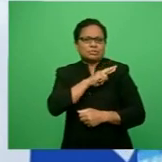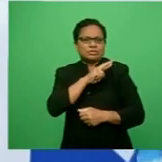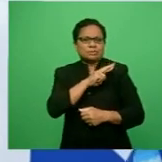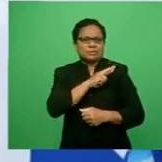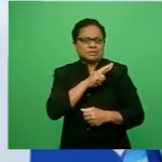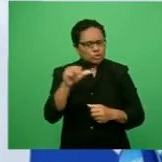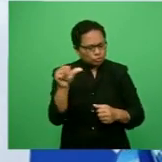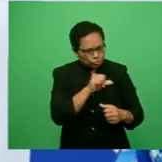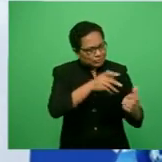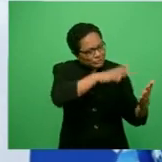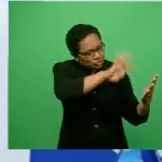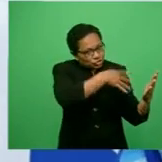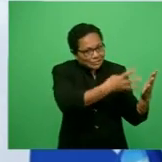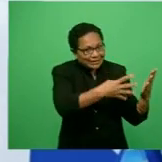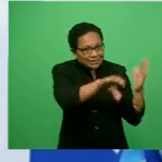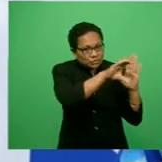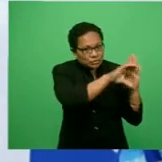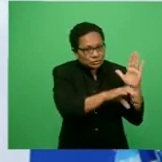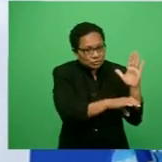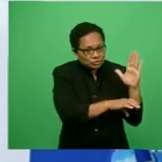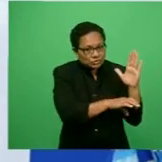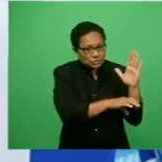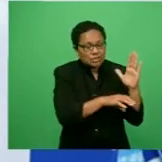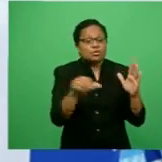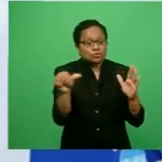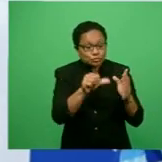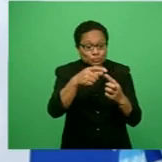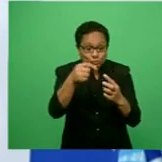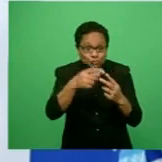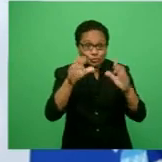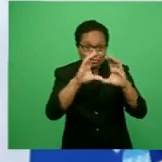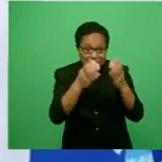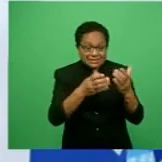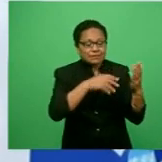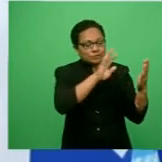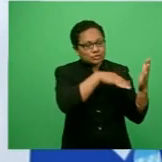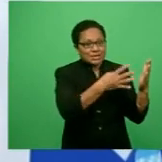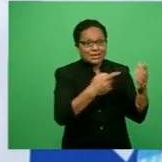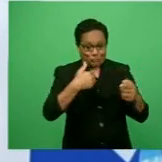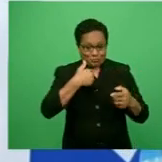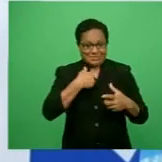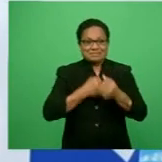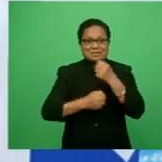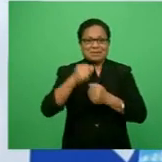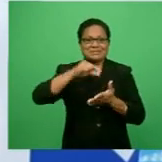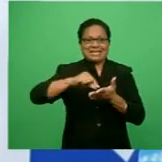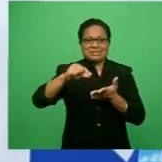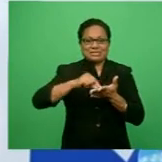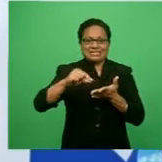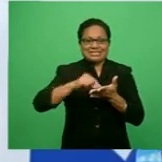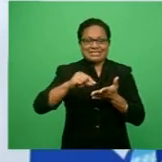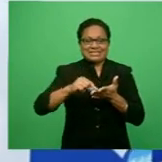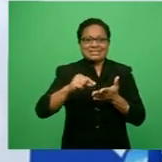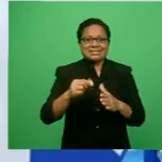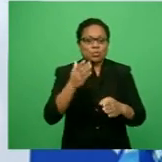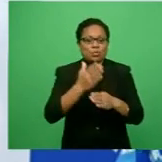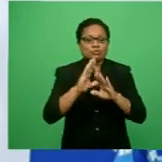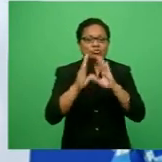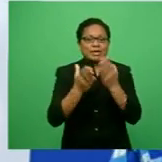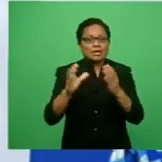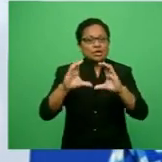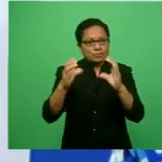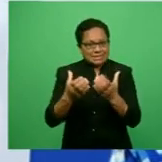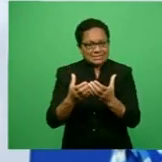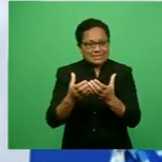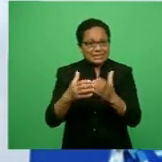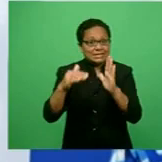constitutional review committee. So I was tasked as General Secretary to work with the working committee. The chair of the committee is